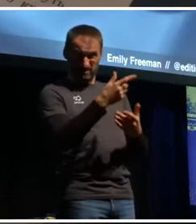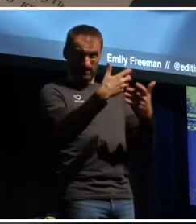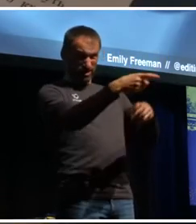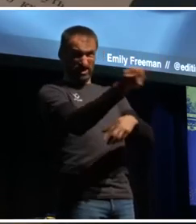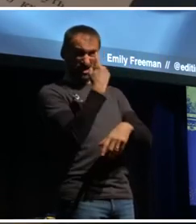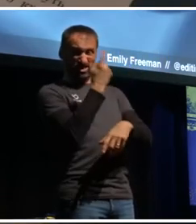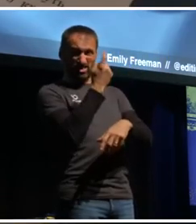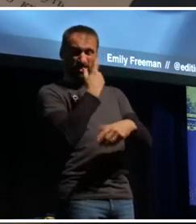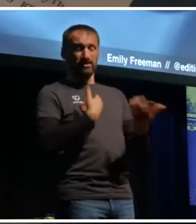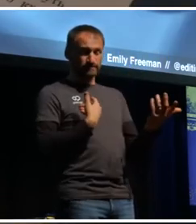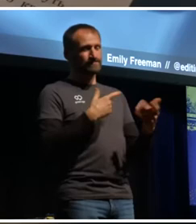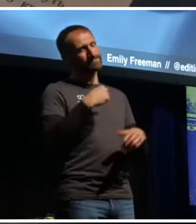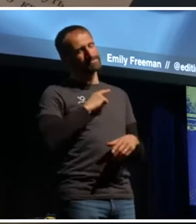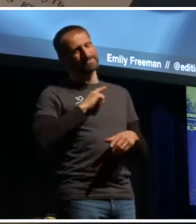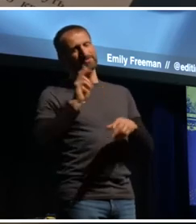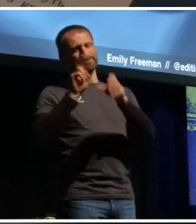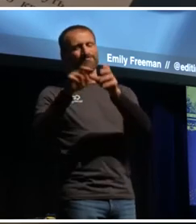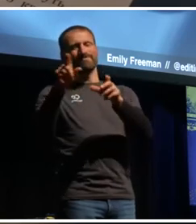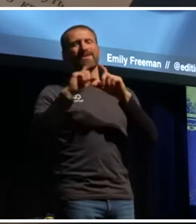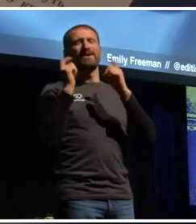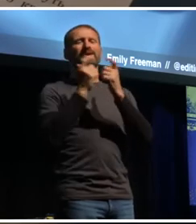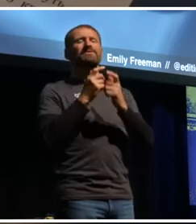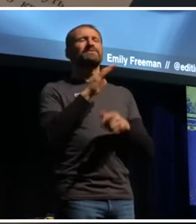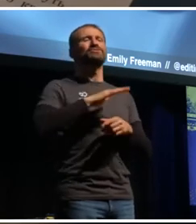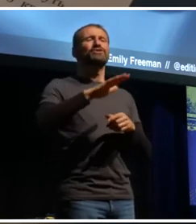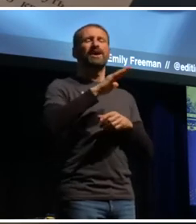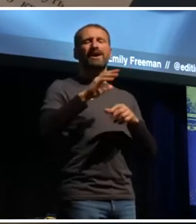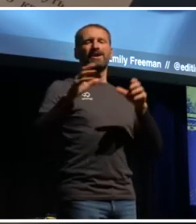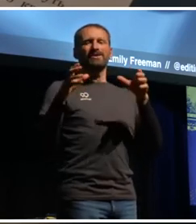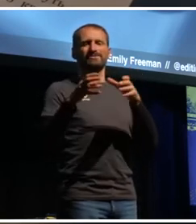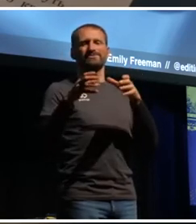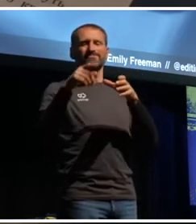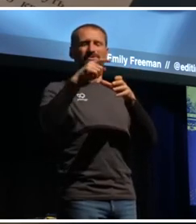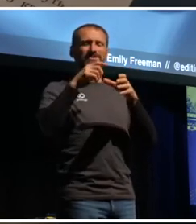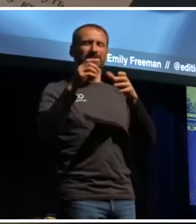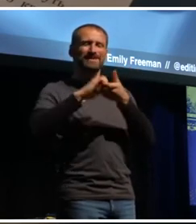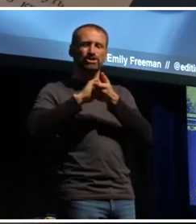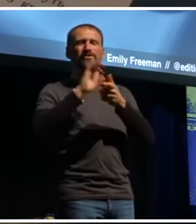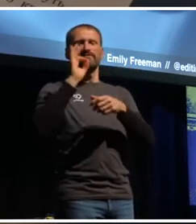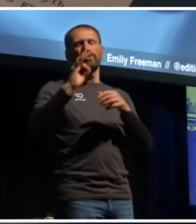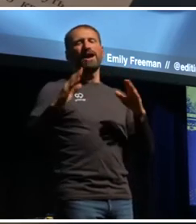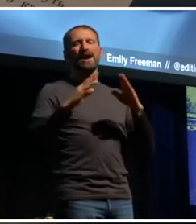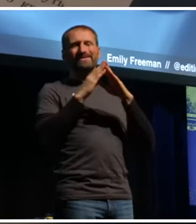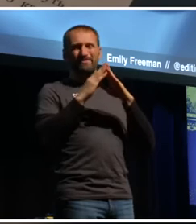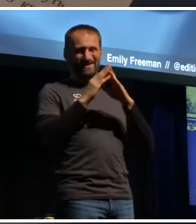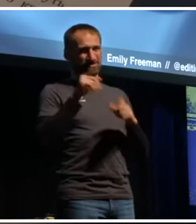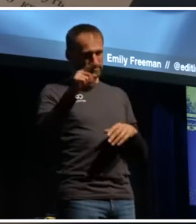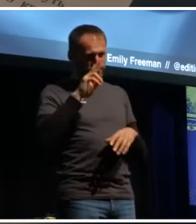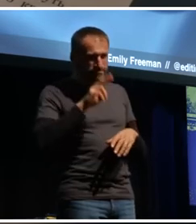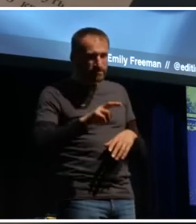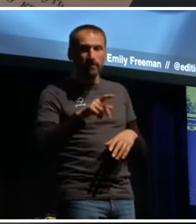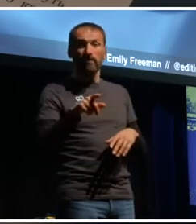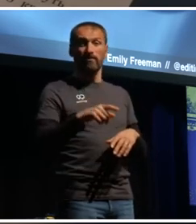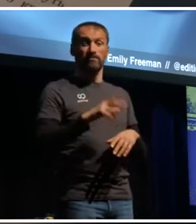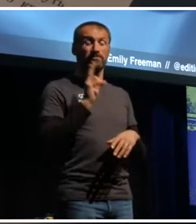Another study by the National Academy of Sciences examined over 1,100 judicial rulings. Judges who decided